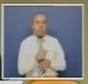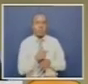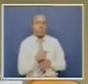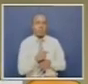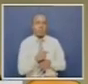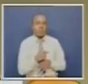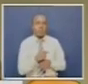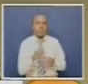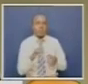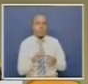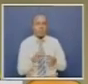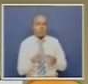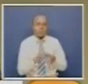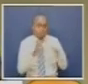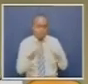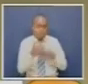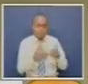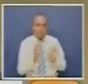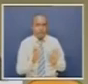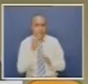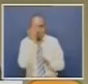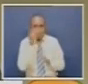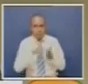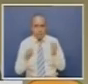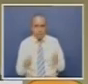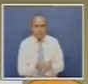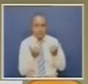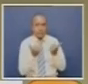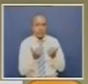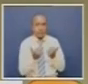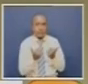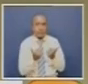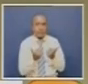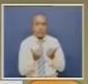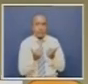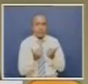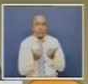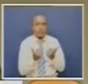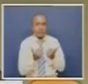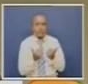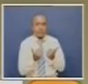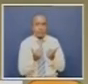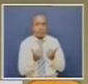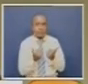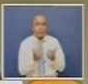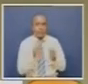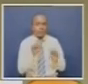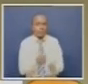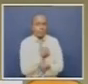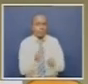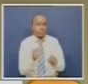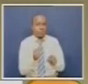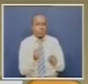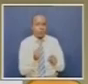disjoint all process, because what happens that it cannot be that there is way we can